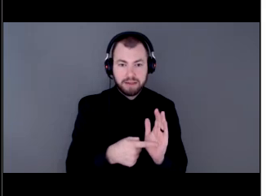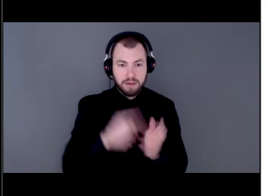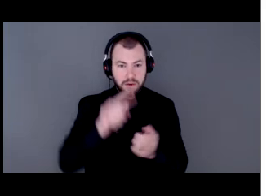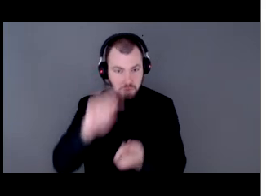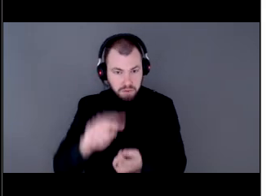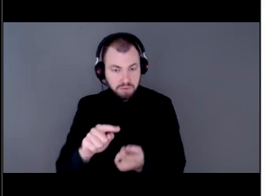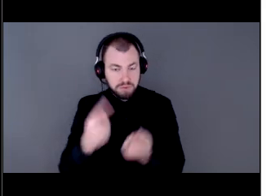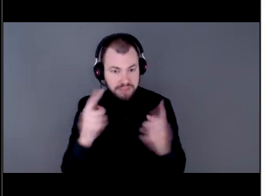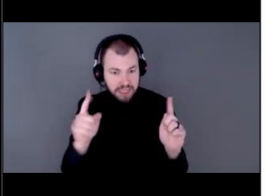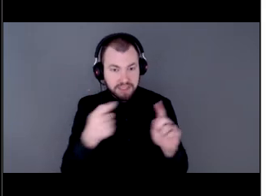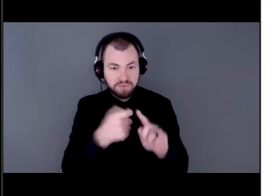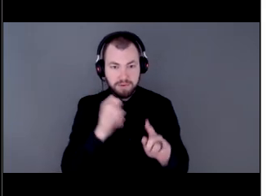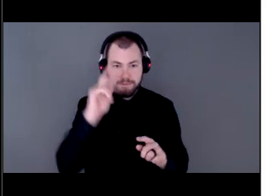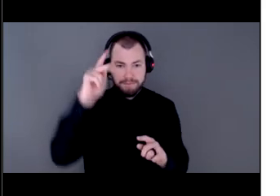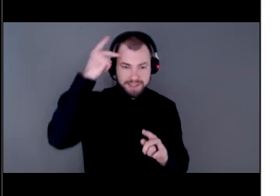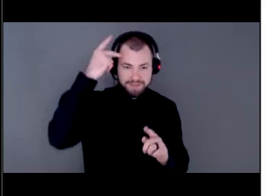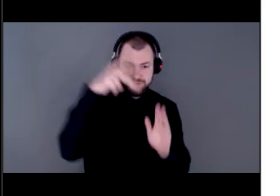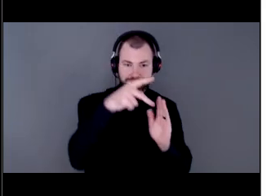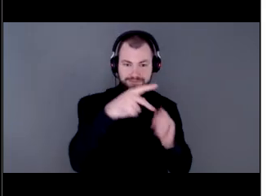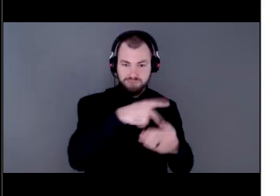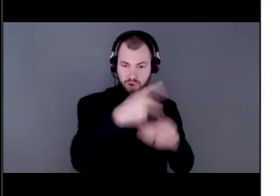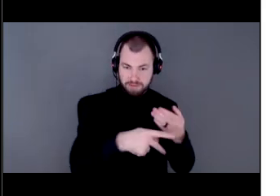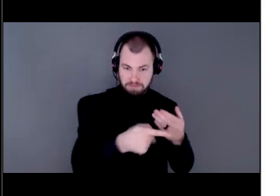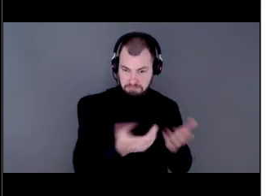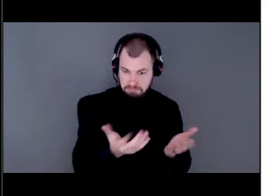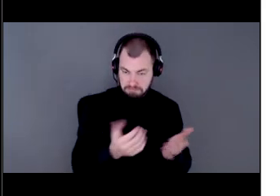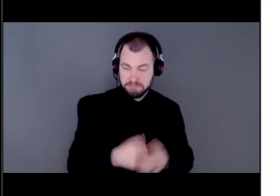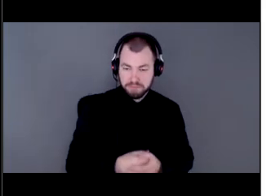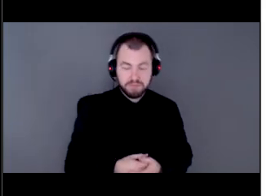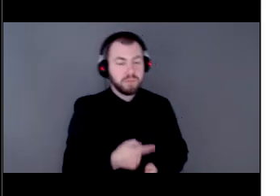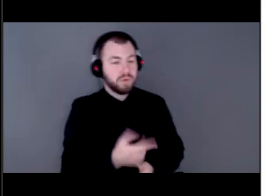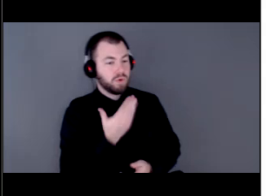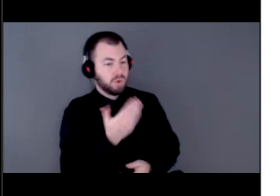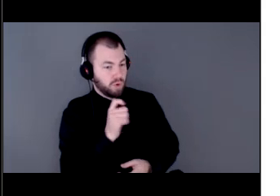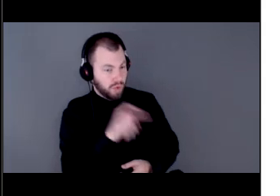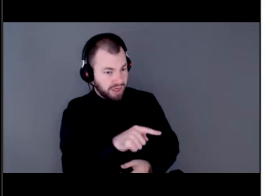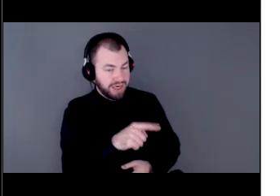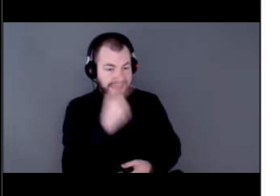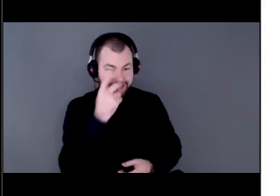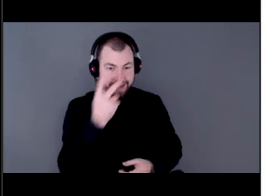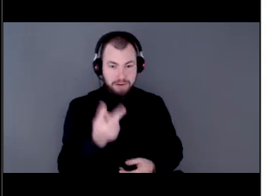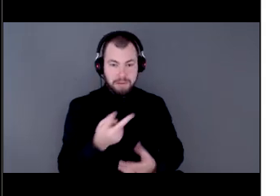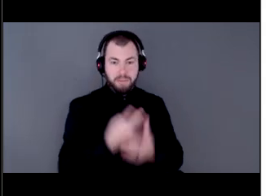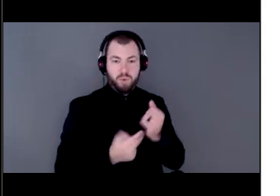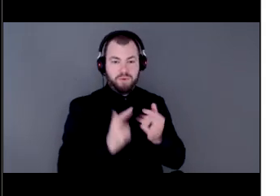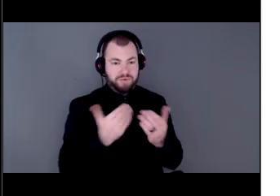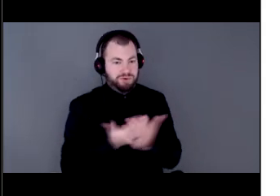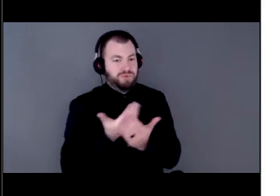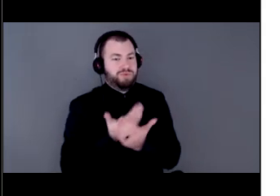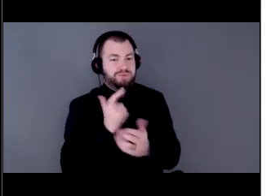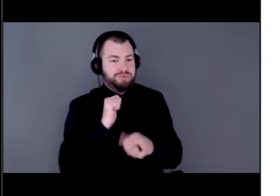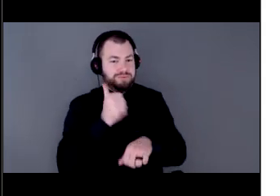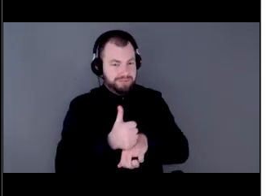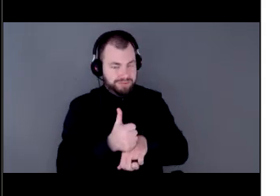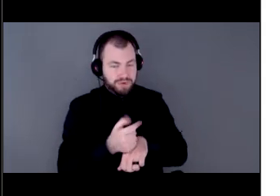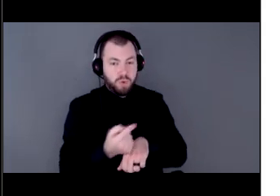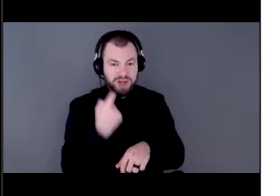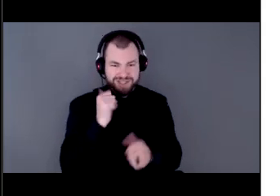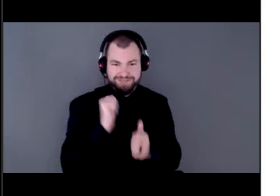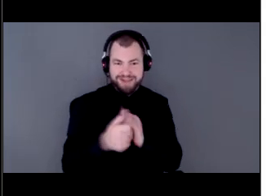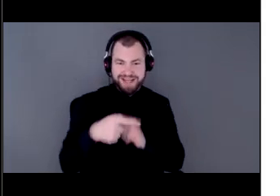political programs like those. A good question, and I think they're both very new, one of which just passed this summer, so